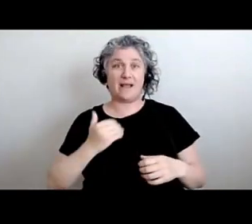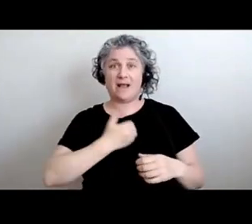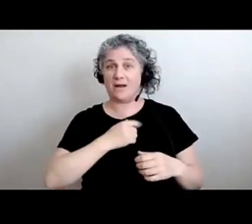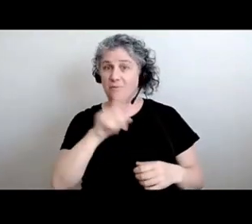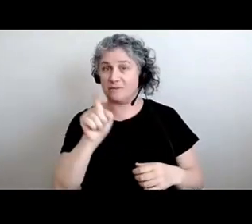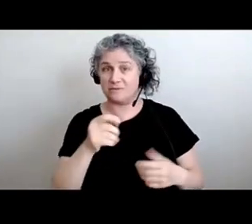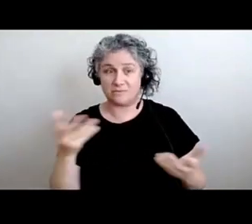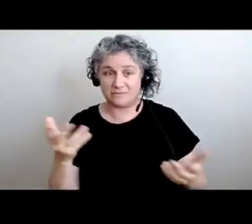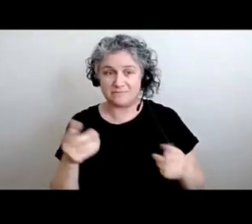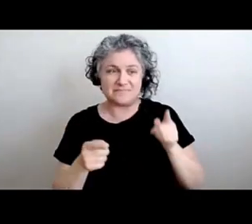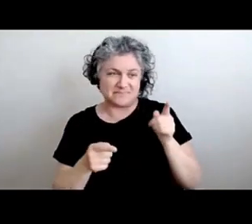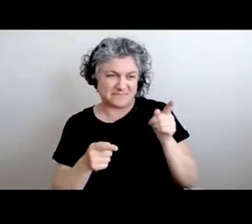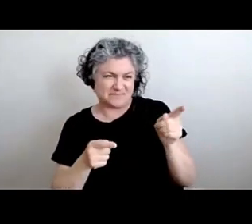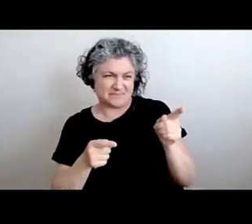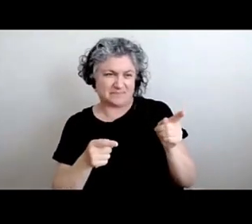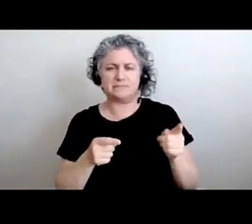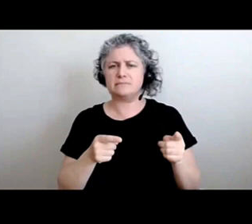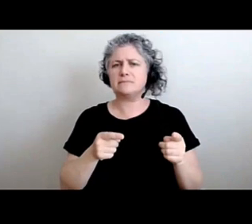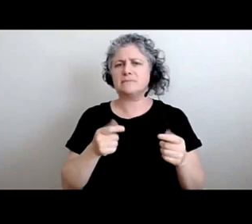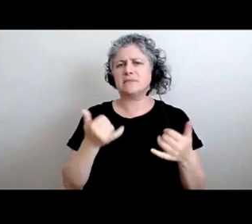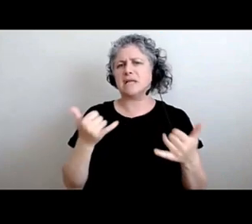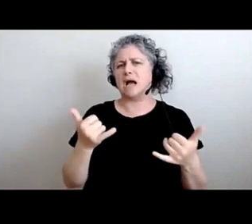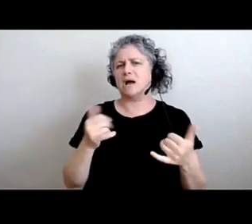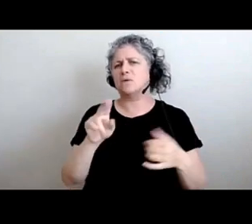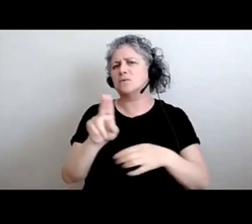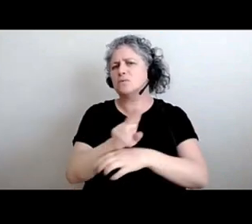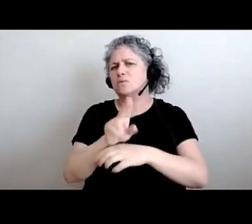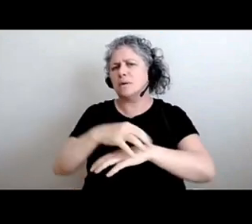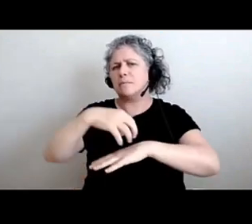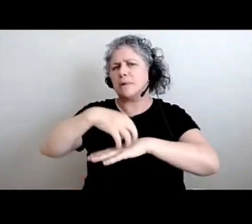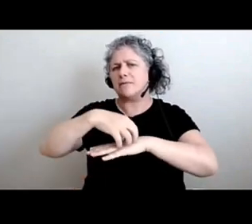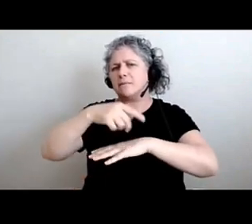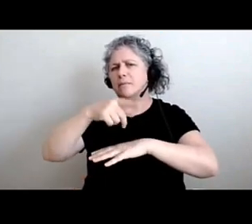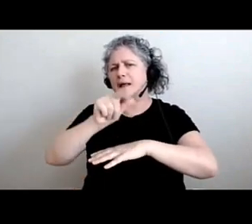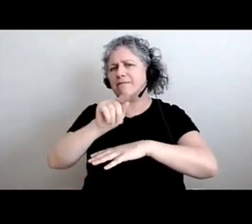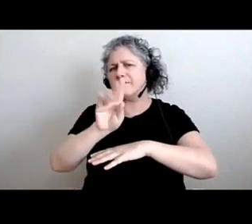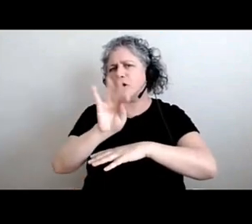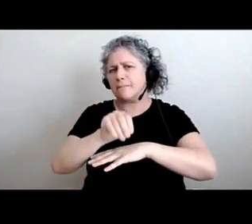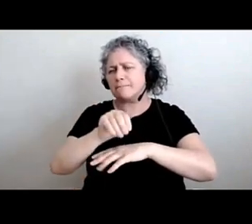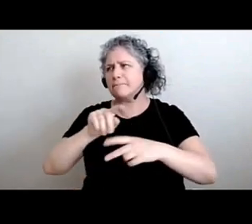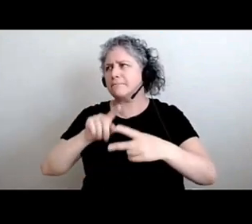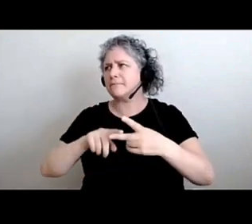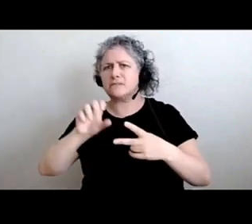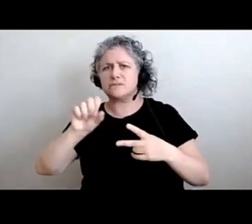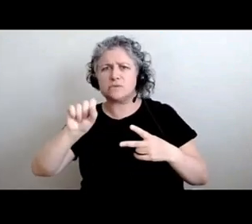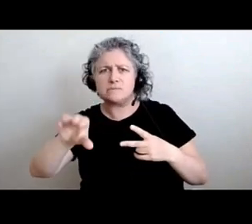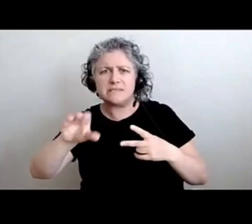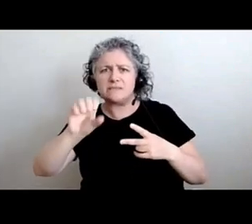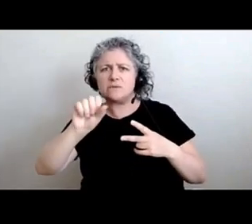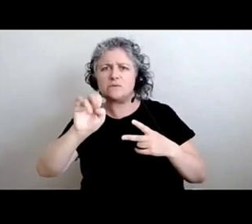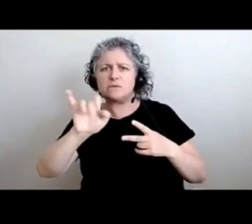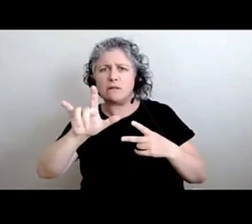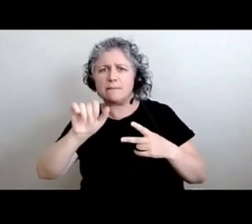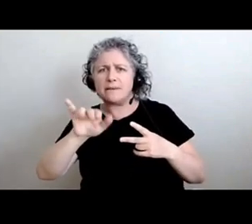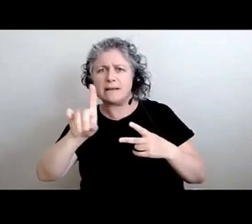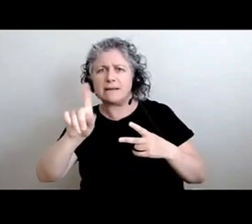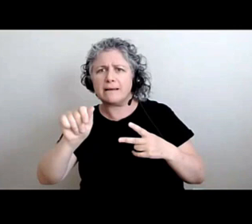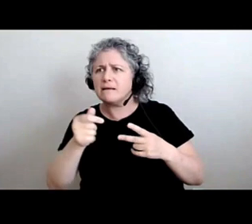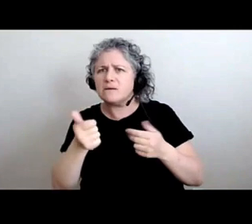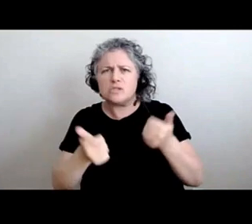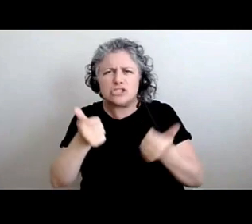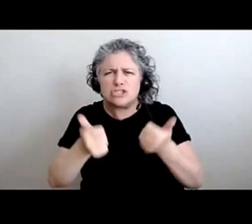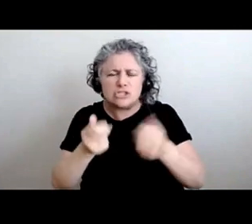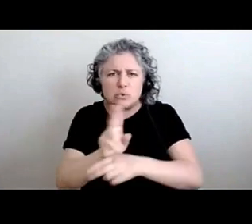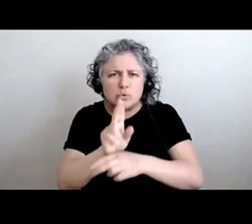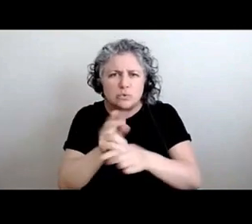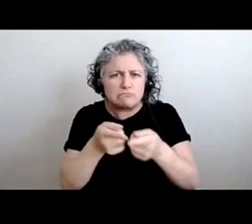or platforms do you currently use at your program? Because we know you do. You may be very picky in the tools you're